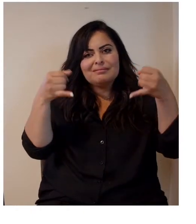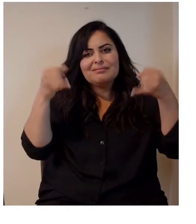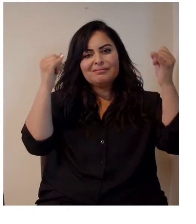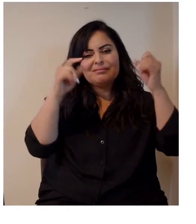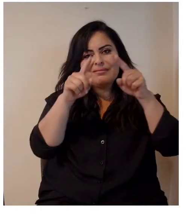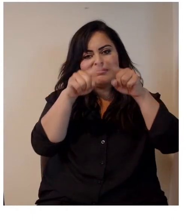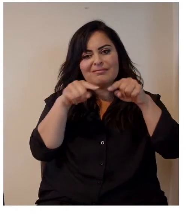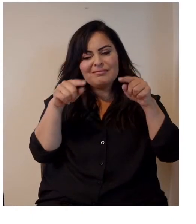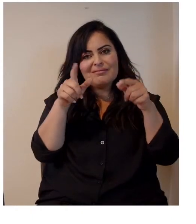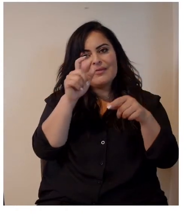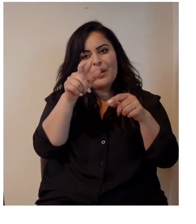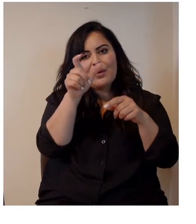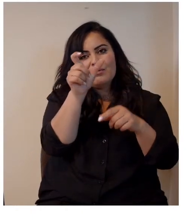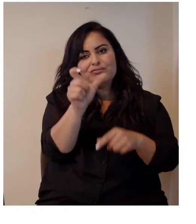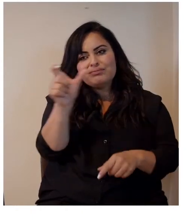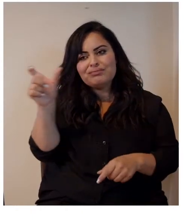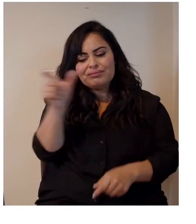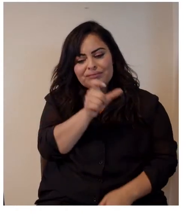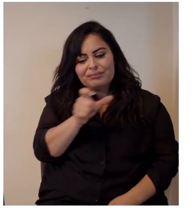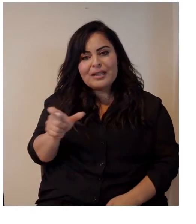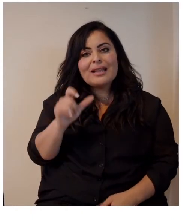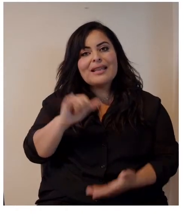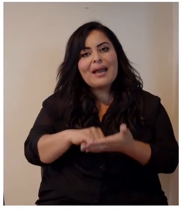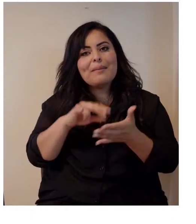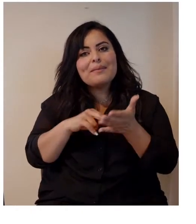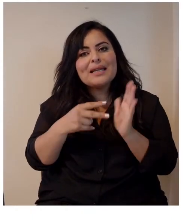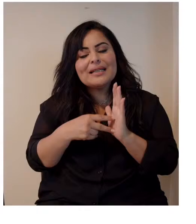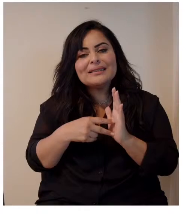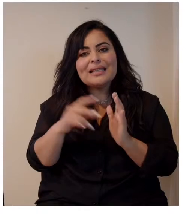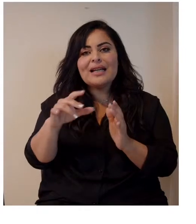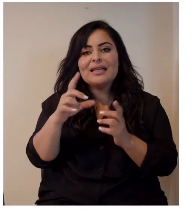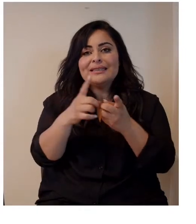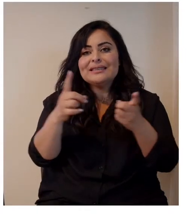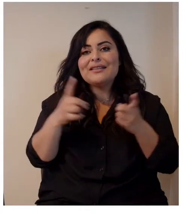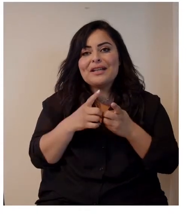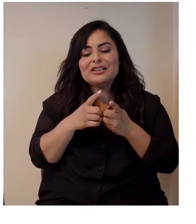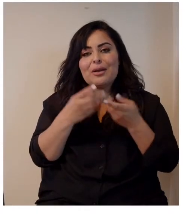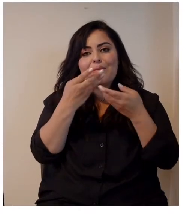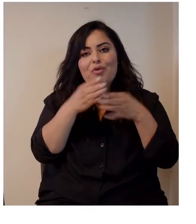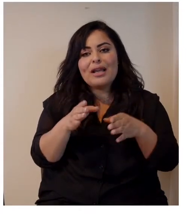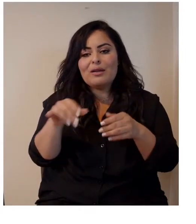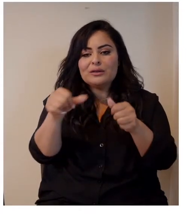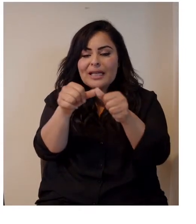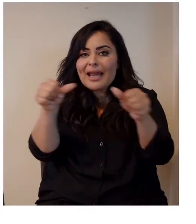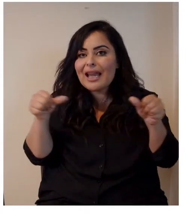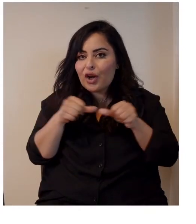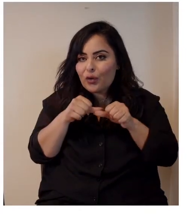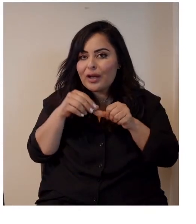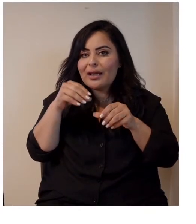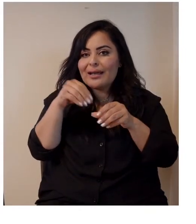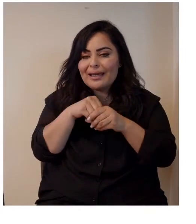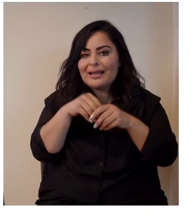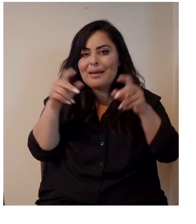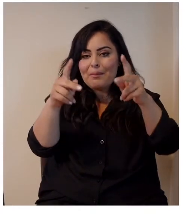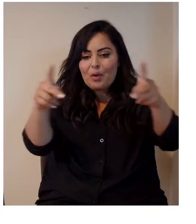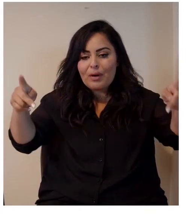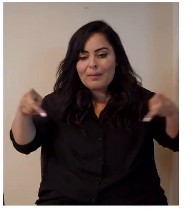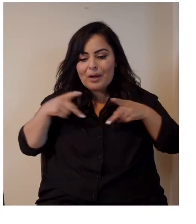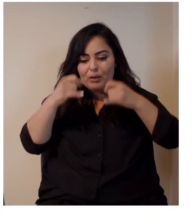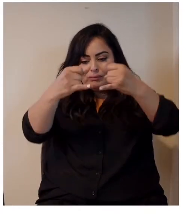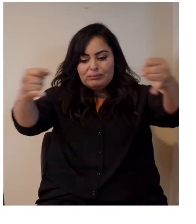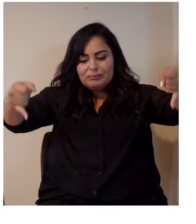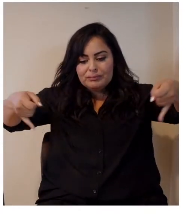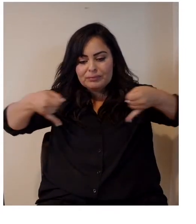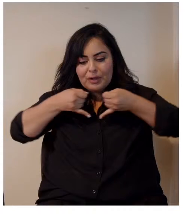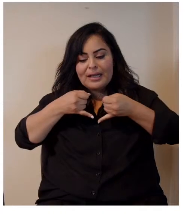this, represent a branch break. And so a branch break and a division break, those are geographic areas along the perimeter of the fire